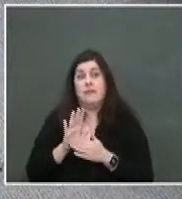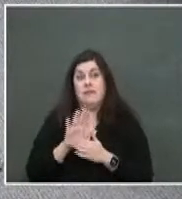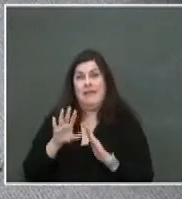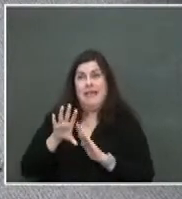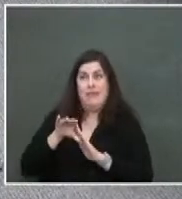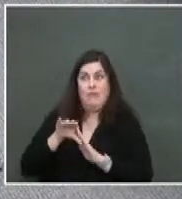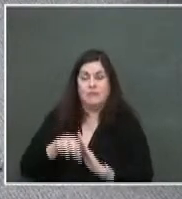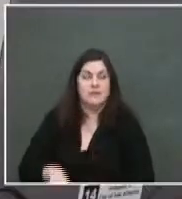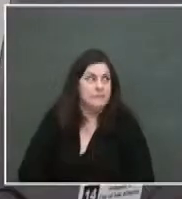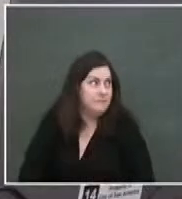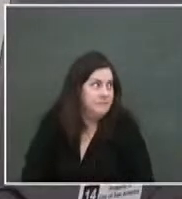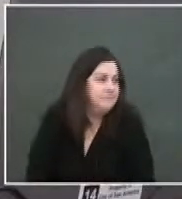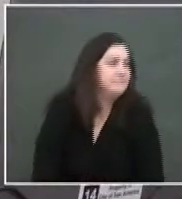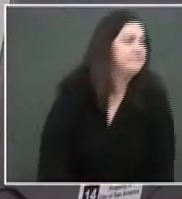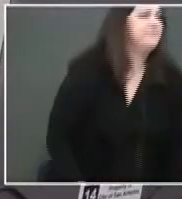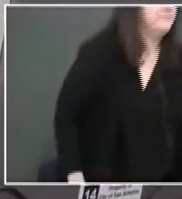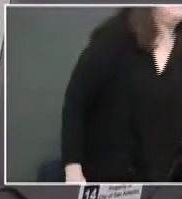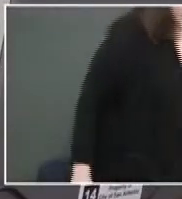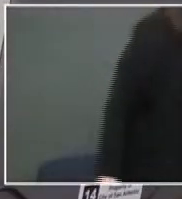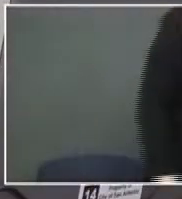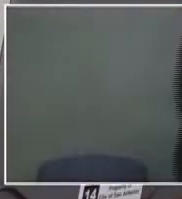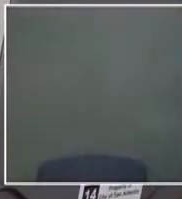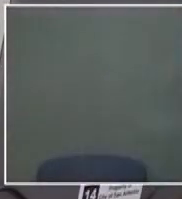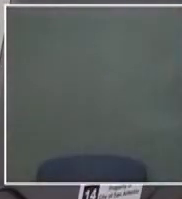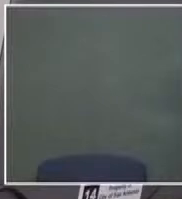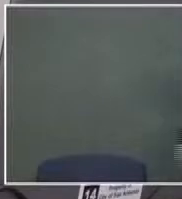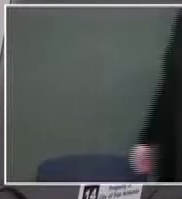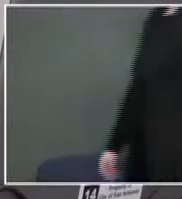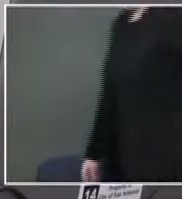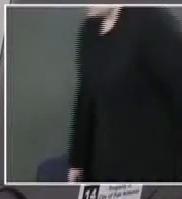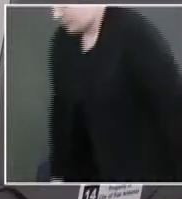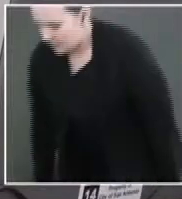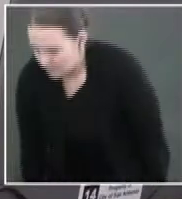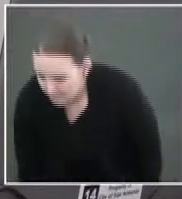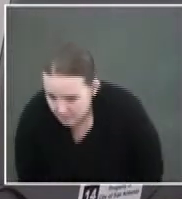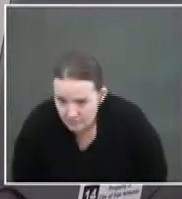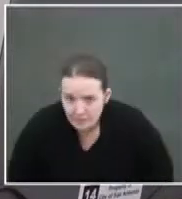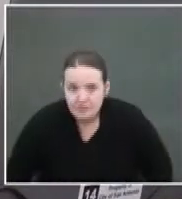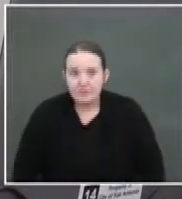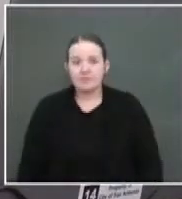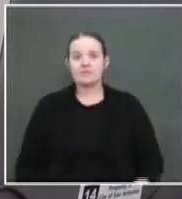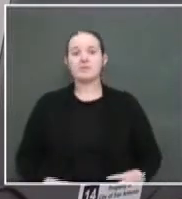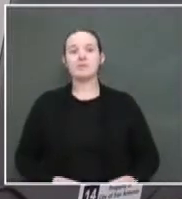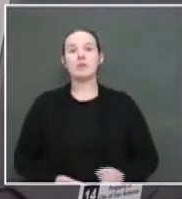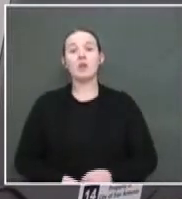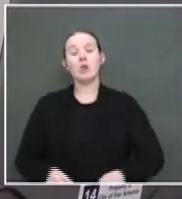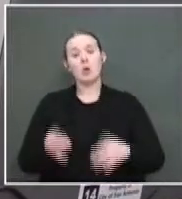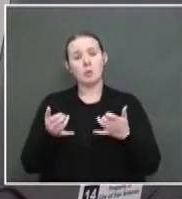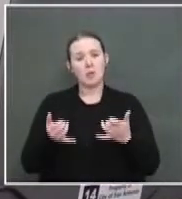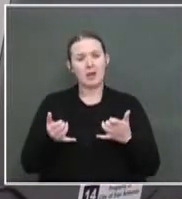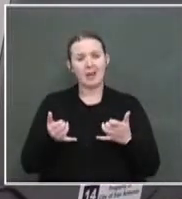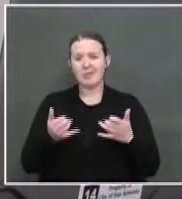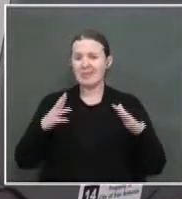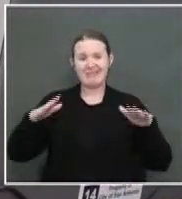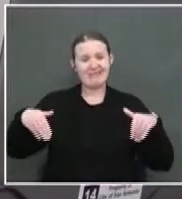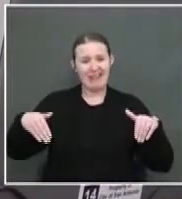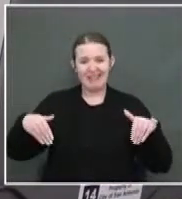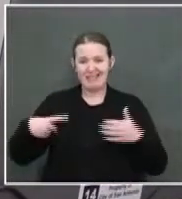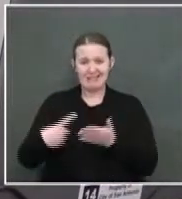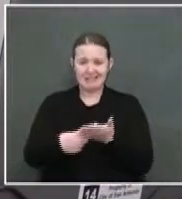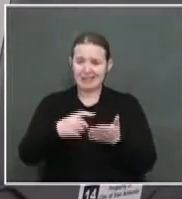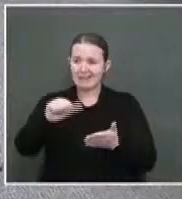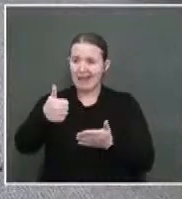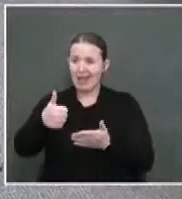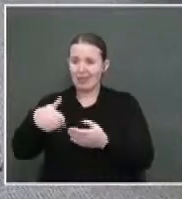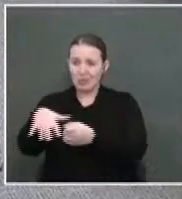I think at this point, we have not discussed other locations, Councilwoman. That is something that we can probably address as part of the budget process